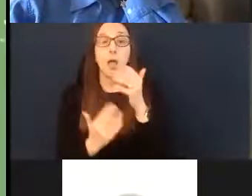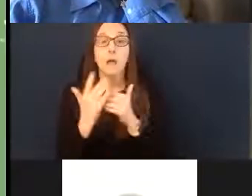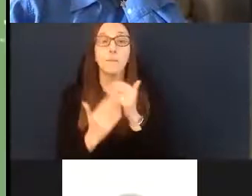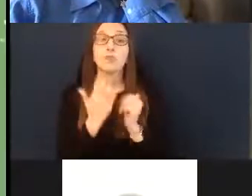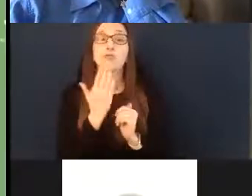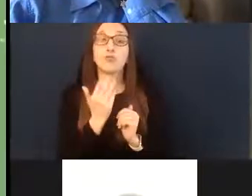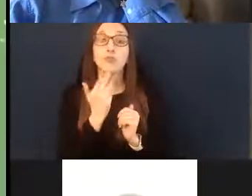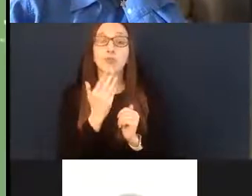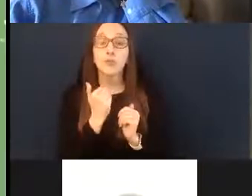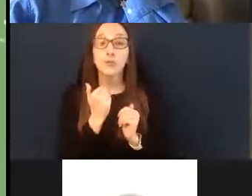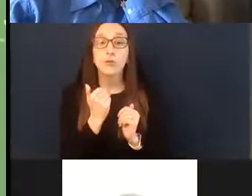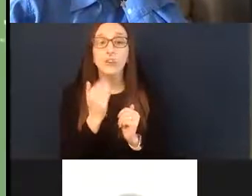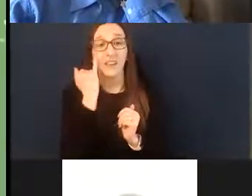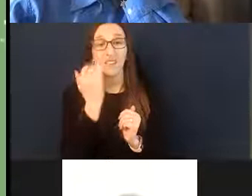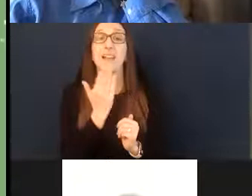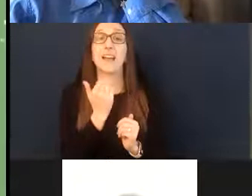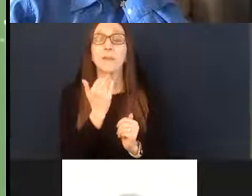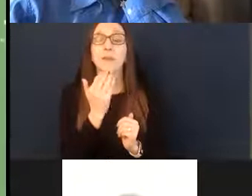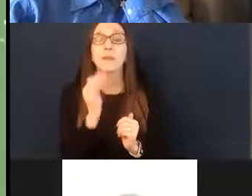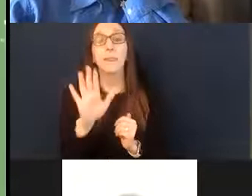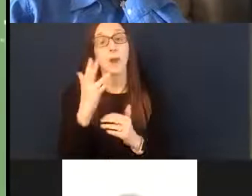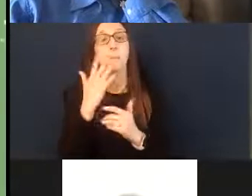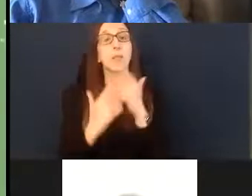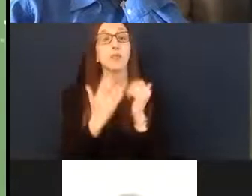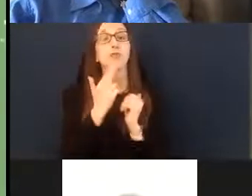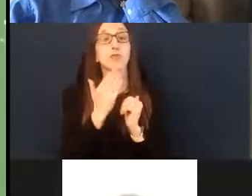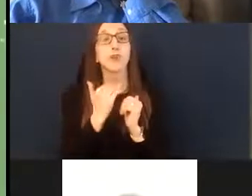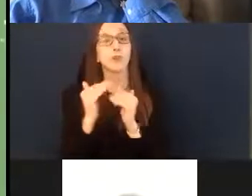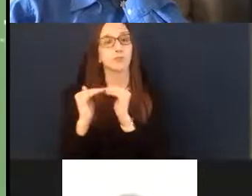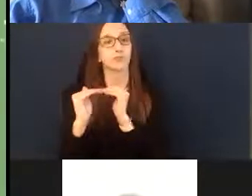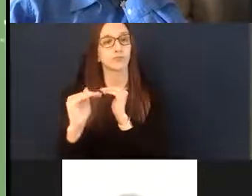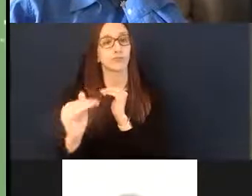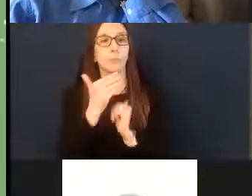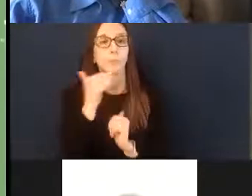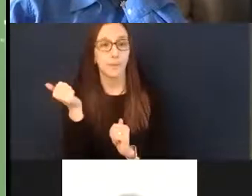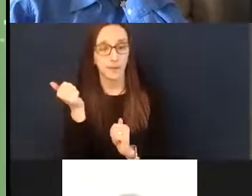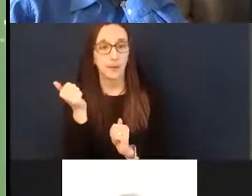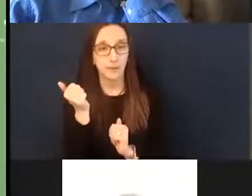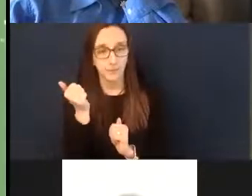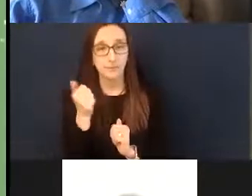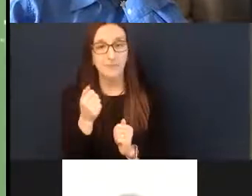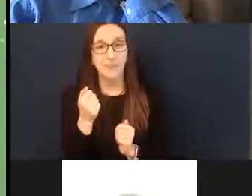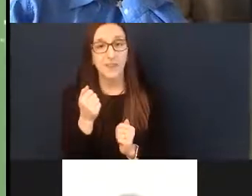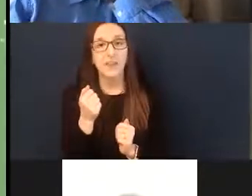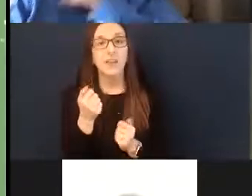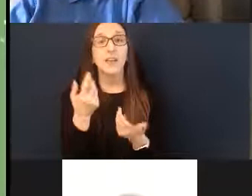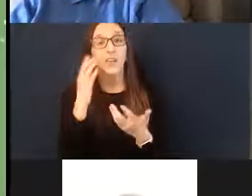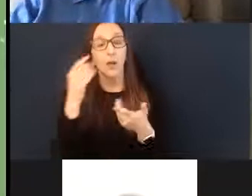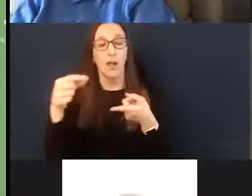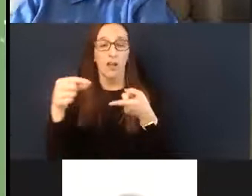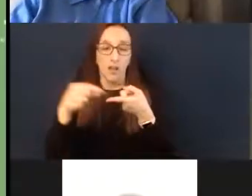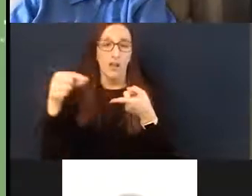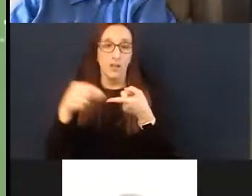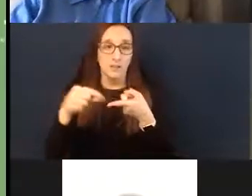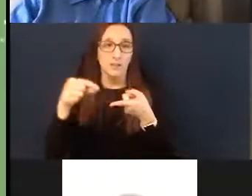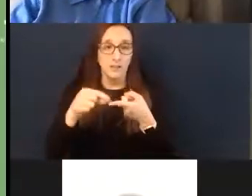who have diabetes help maintain or improve their blood sugar. So people are always poking their fingers, checking their blood